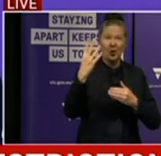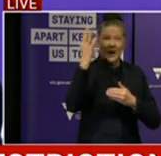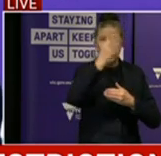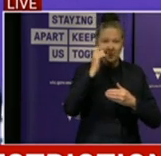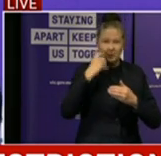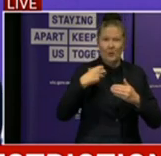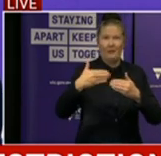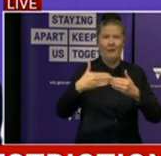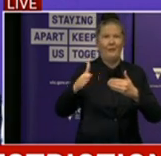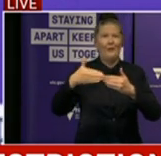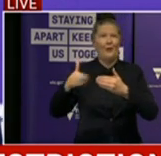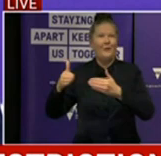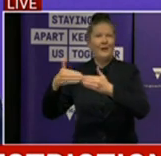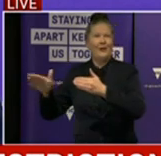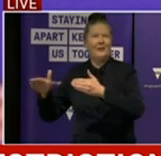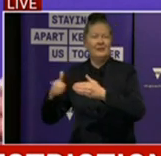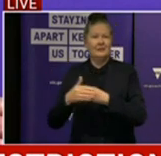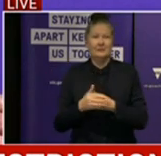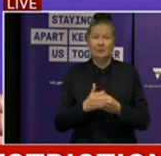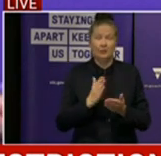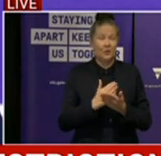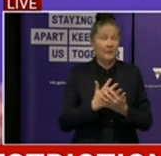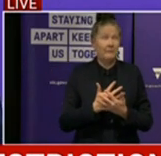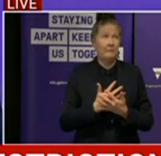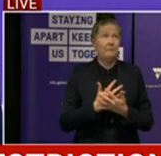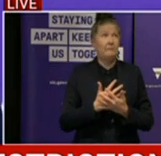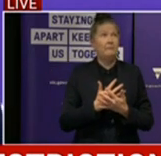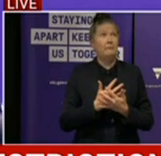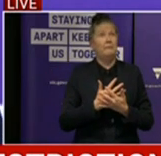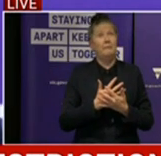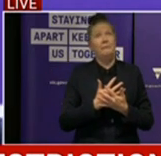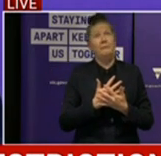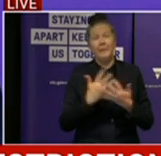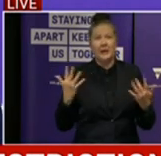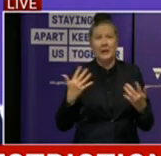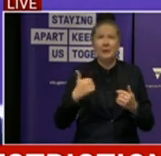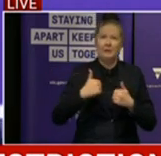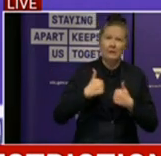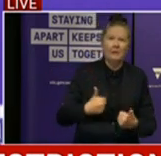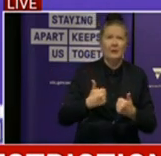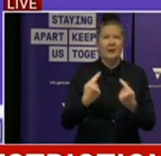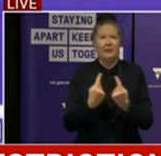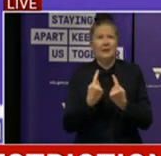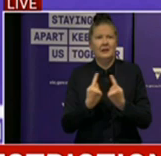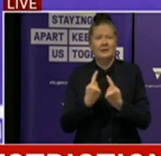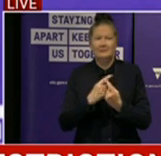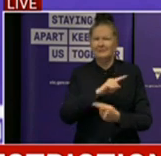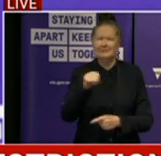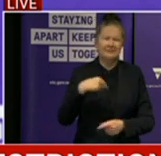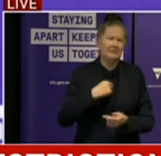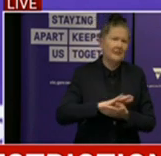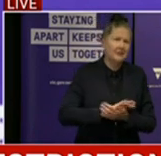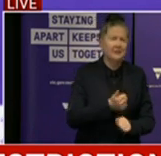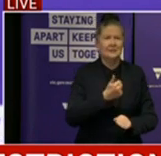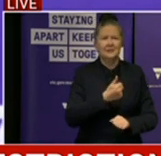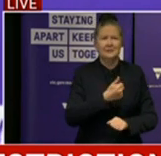a massive thing. It is a very positive thing. It is something we should all be very pleased and proud of the job that